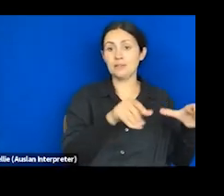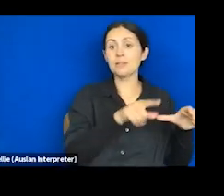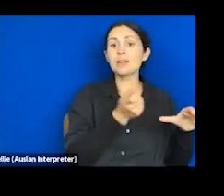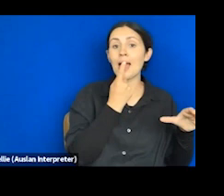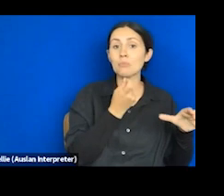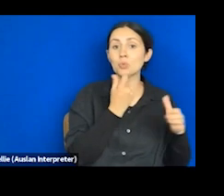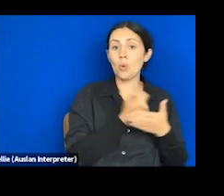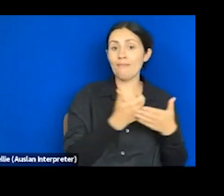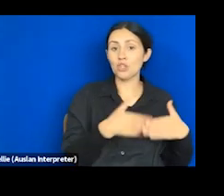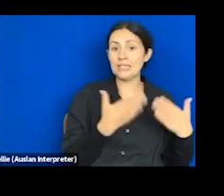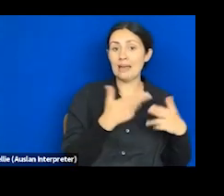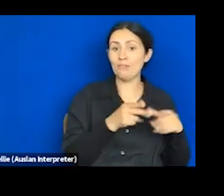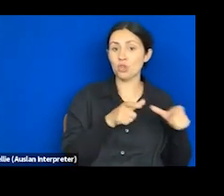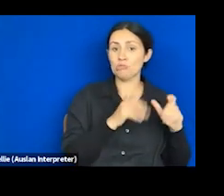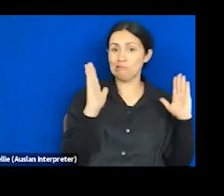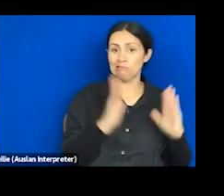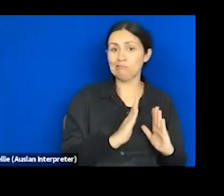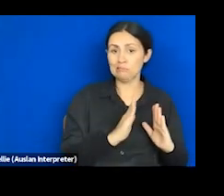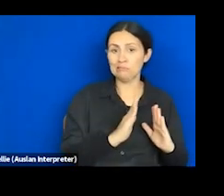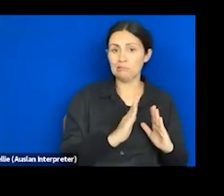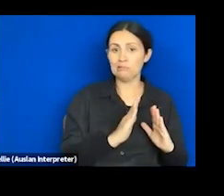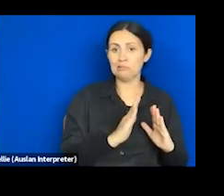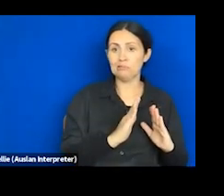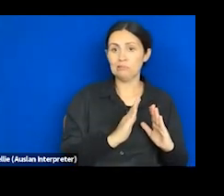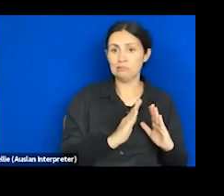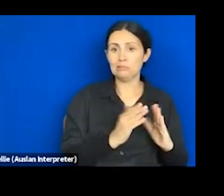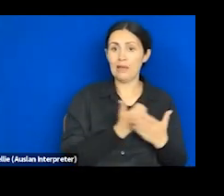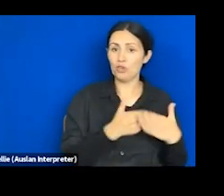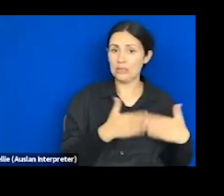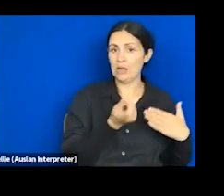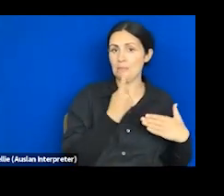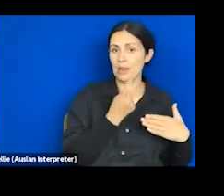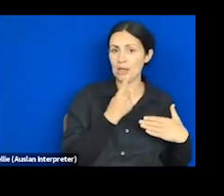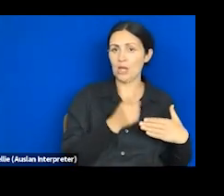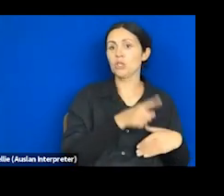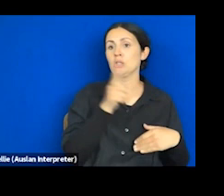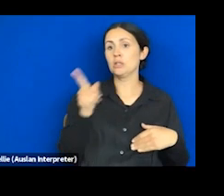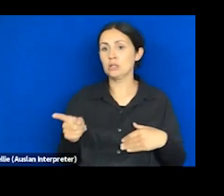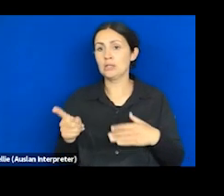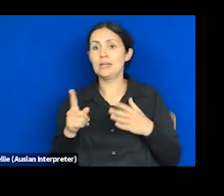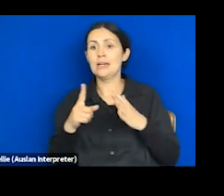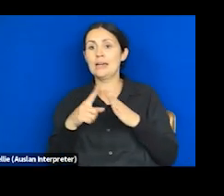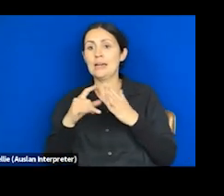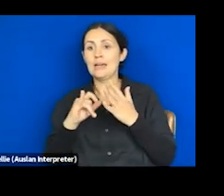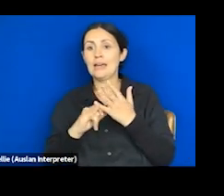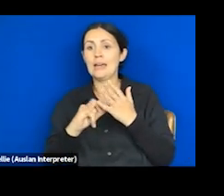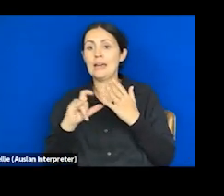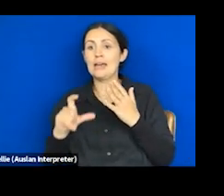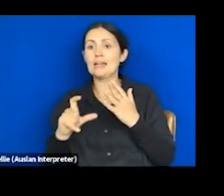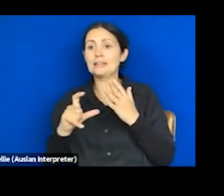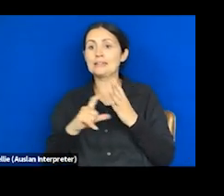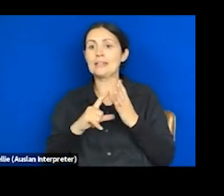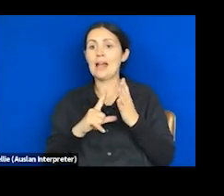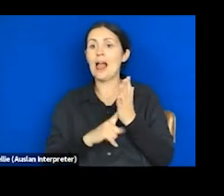balancing, controlling for the action of taking a capsule every day. And in the escitalopram arm, people had a very, very low